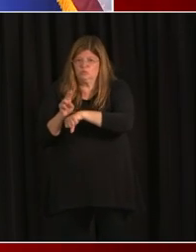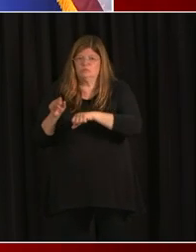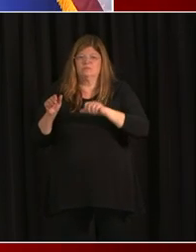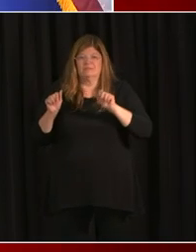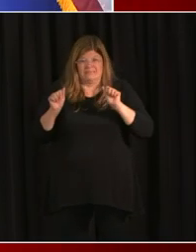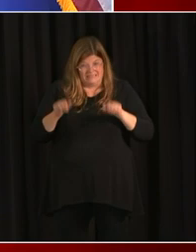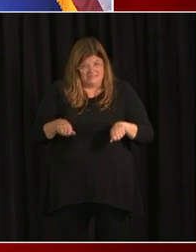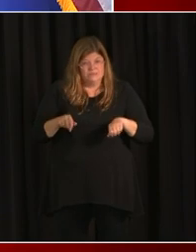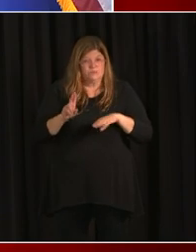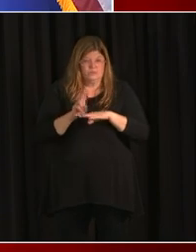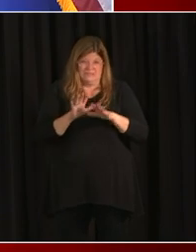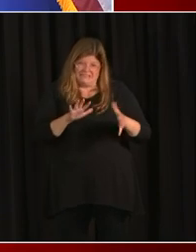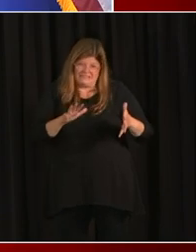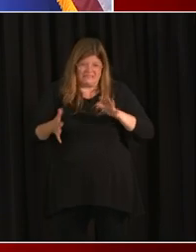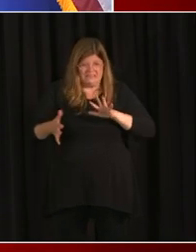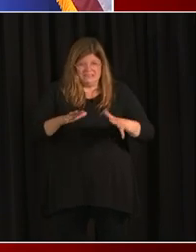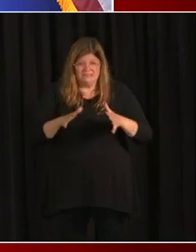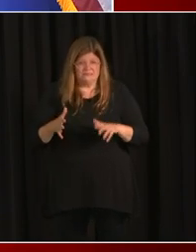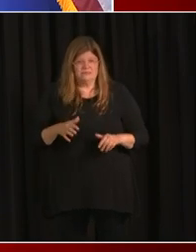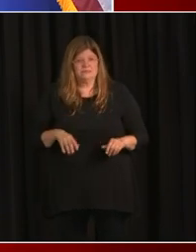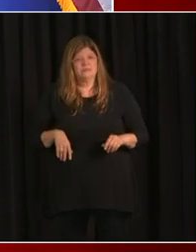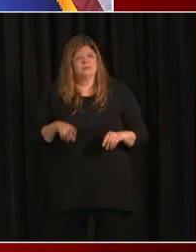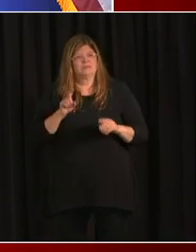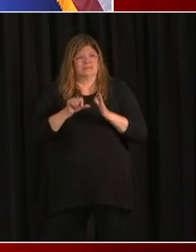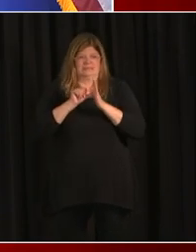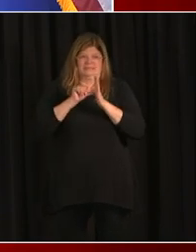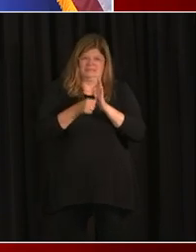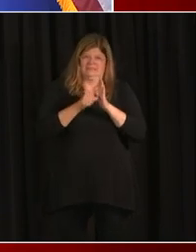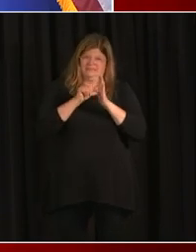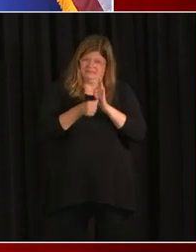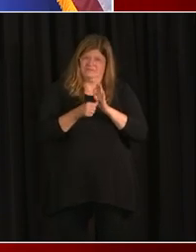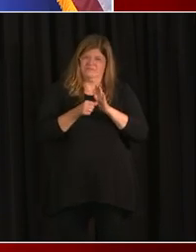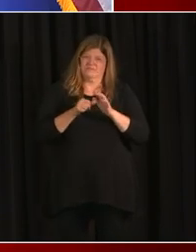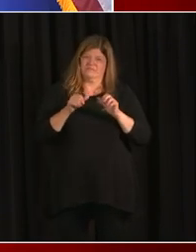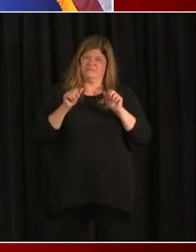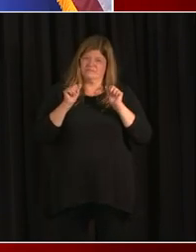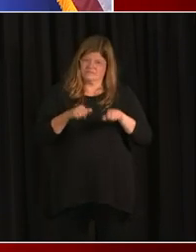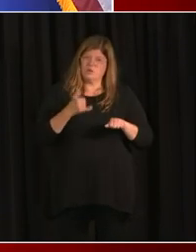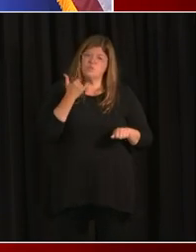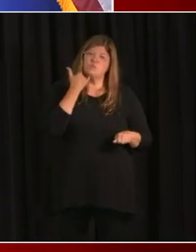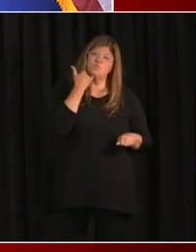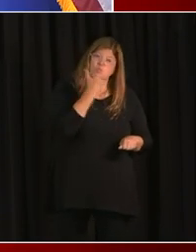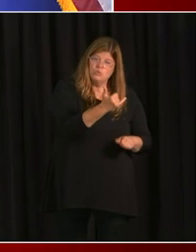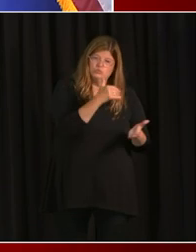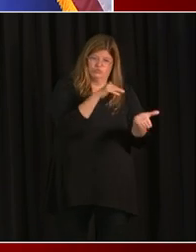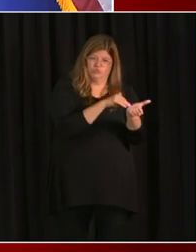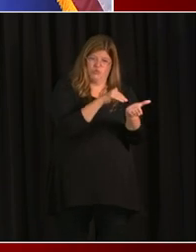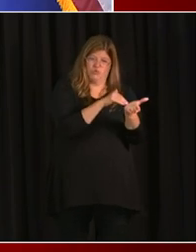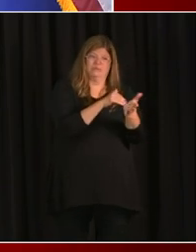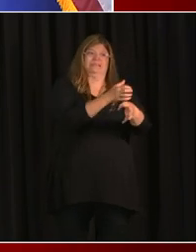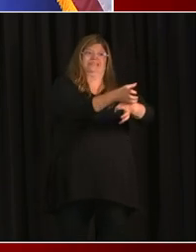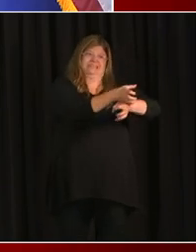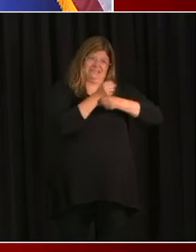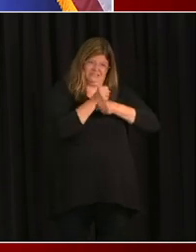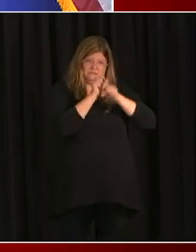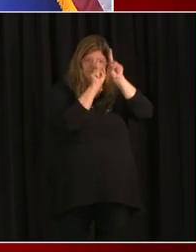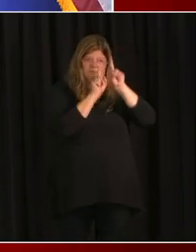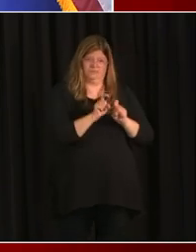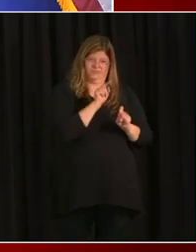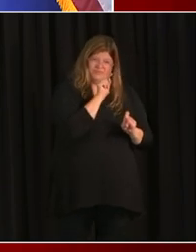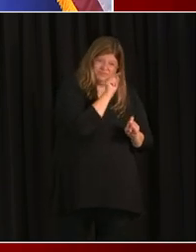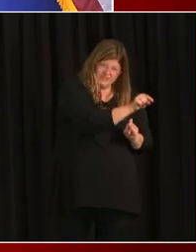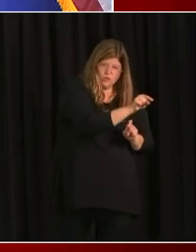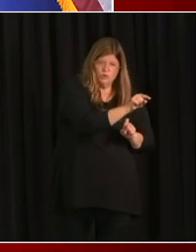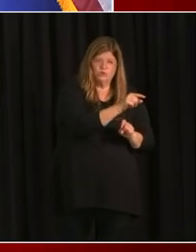used. So that's why we're emphasizing that you can call your healthcare provider and get a test. Now,